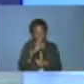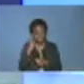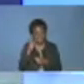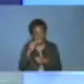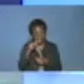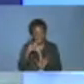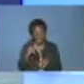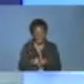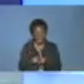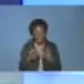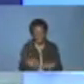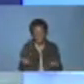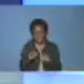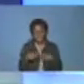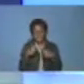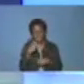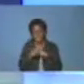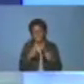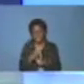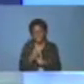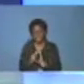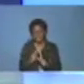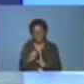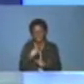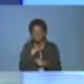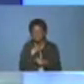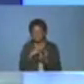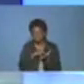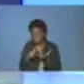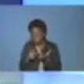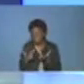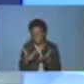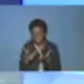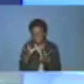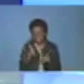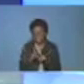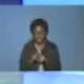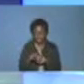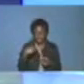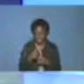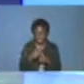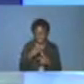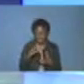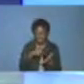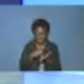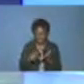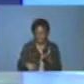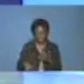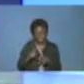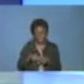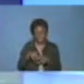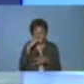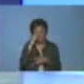as a priority. Now, given the years of stagnation in salaries as well as the impact of inflation, the Ministry of Public Service believes